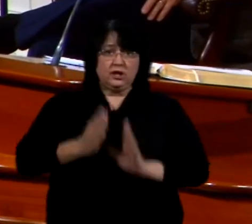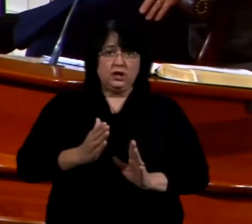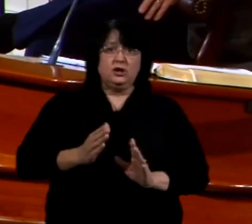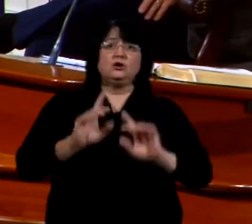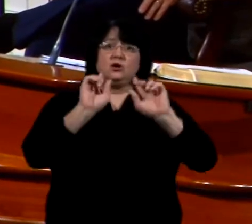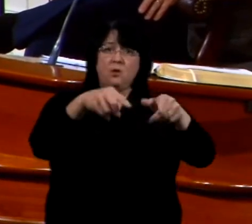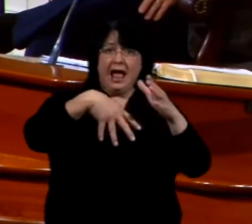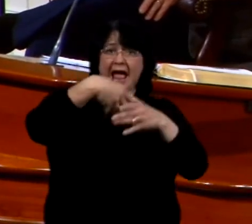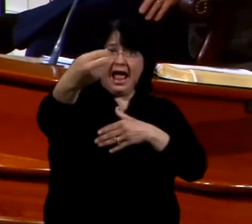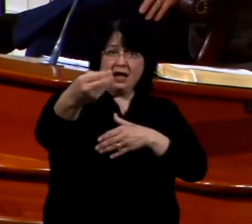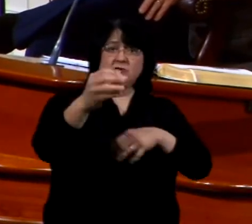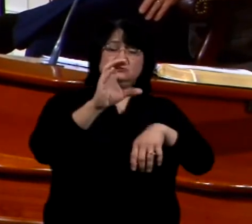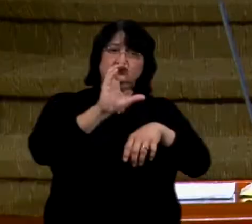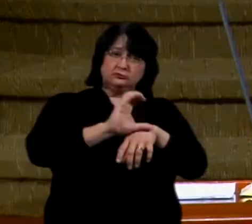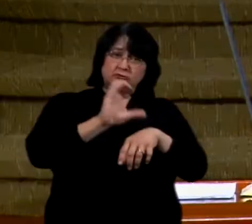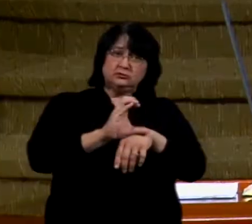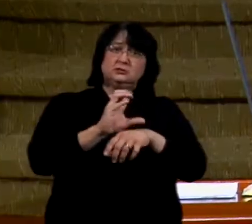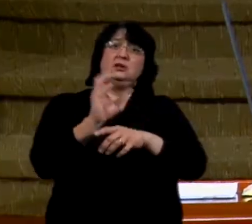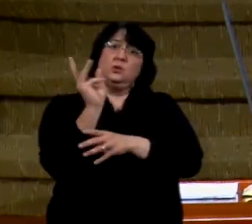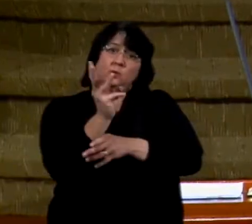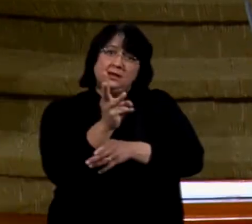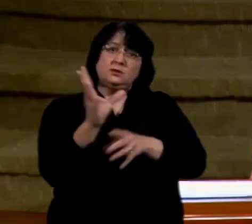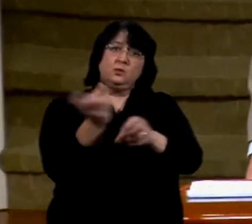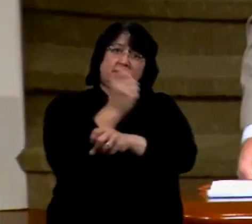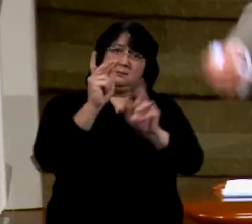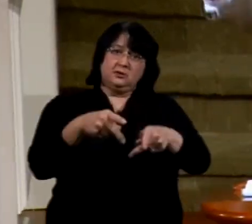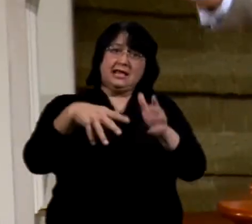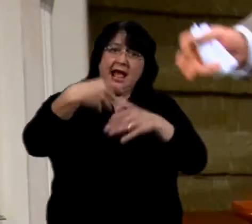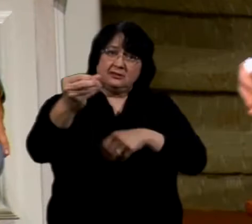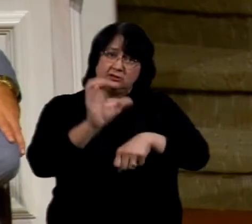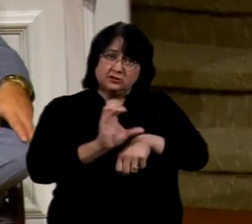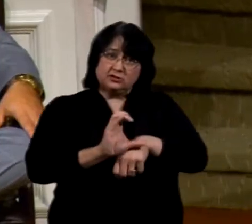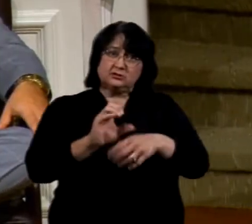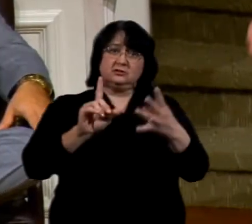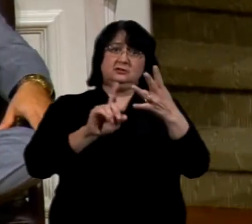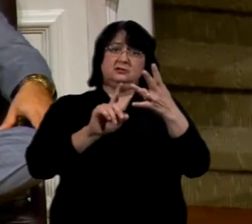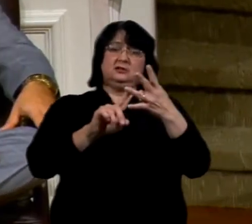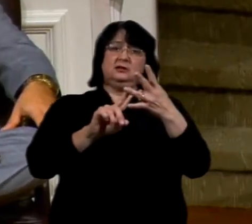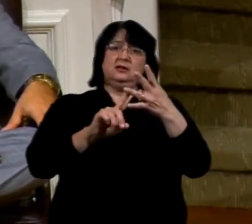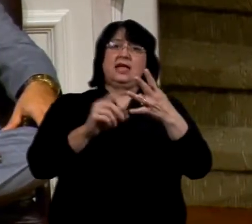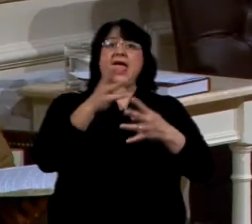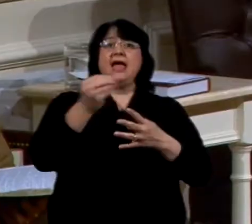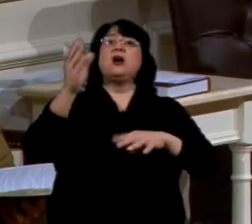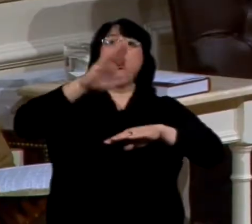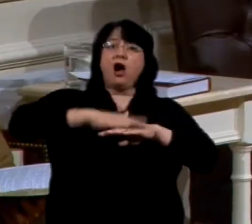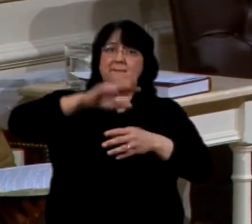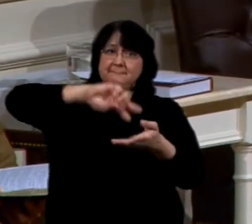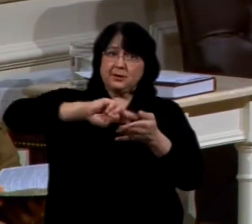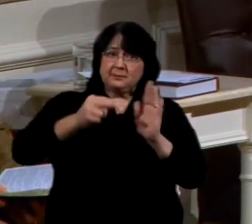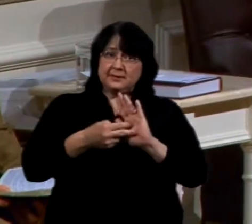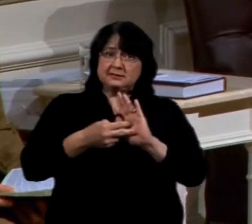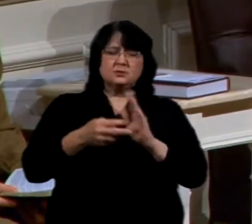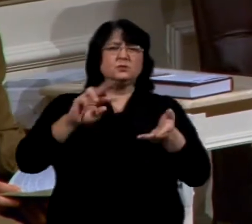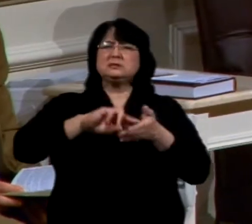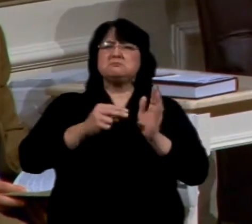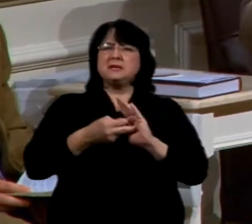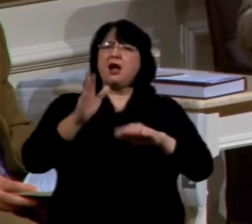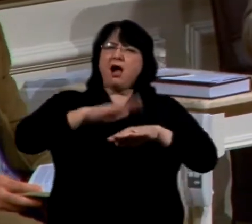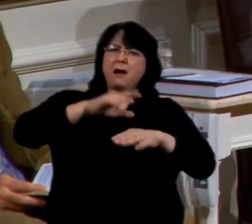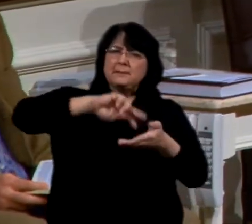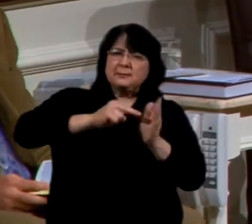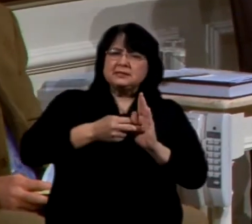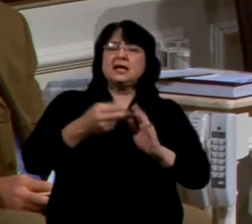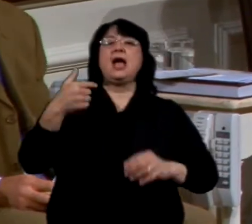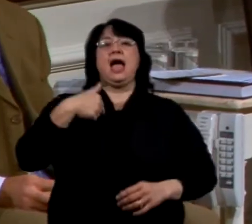win someone to Christ, but you do it outside the church. Number three, you do it on purpose. What do I mean by that? I simply